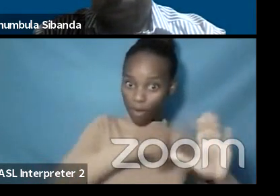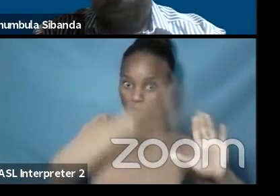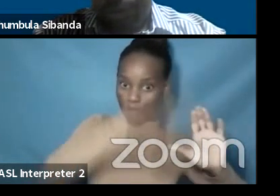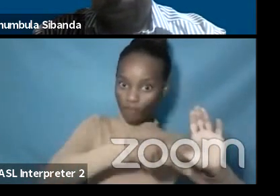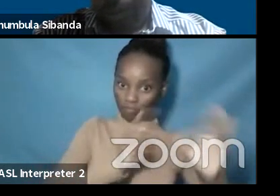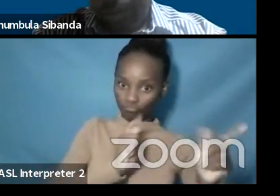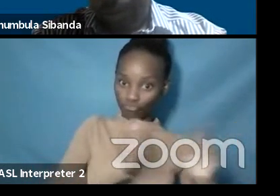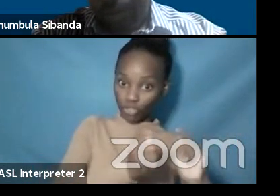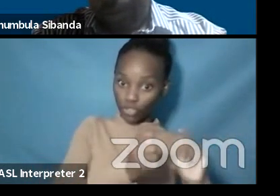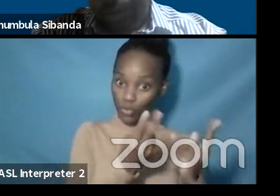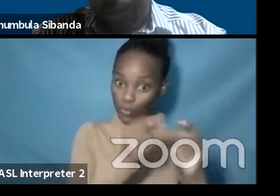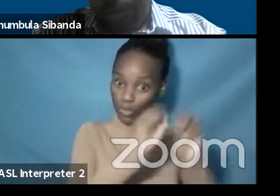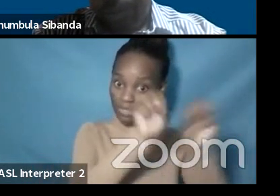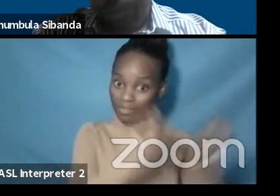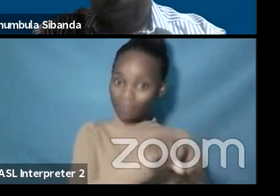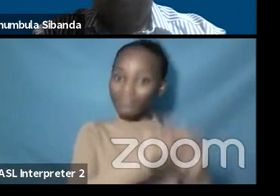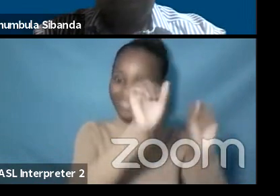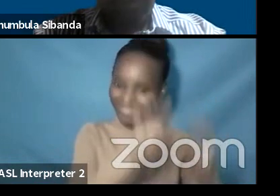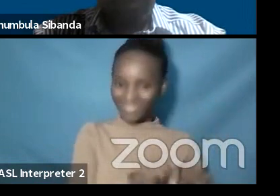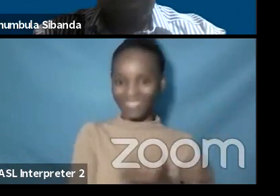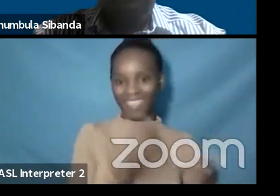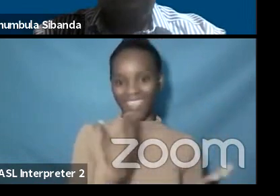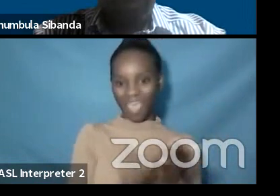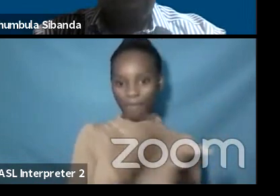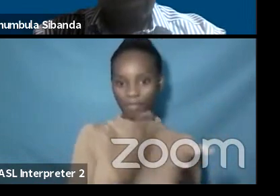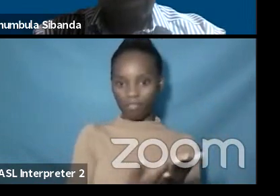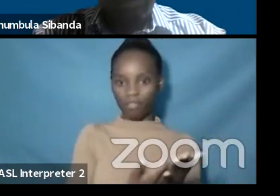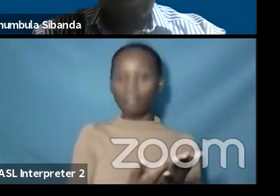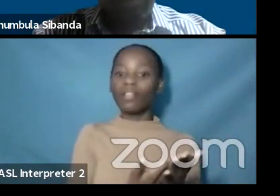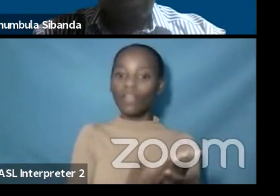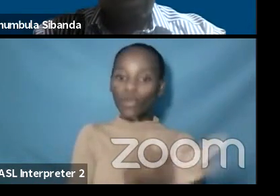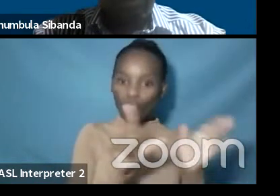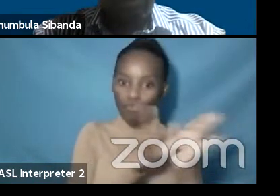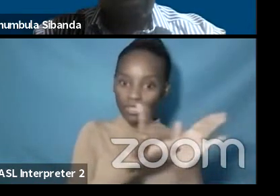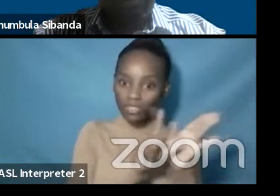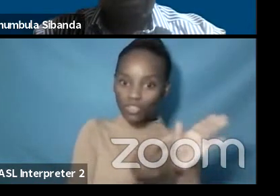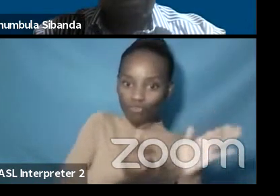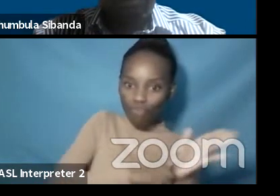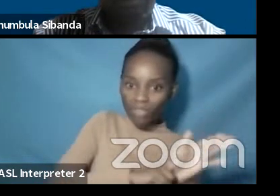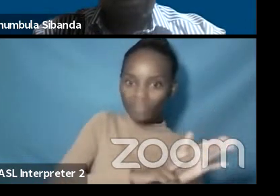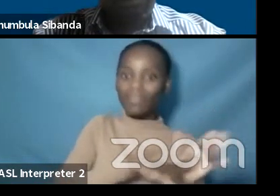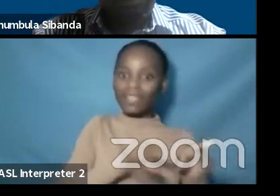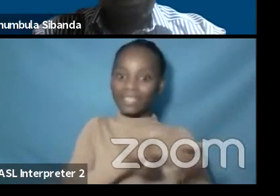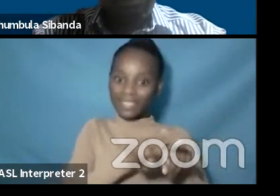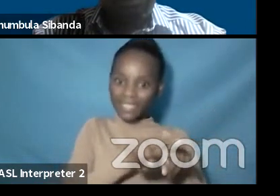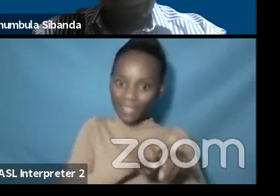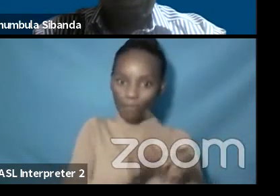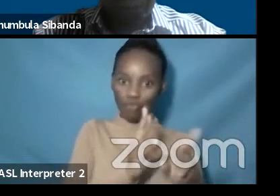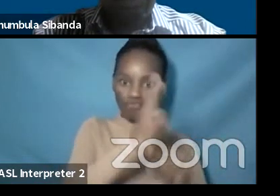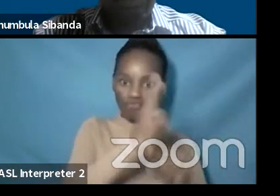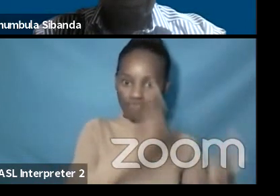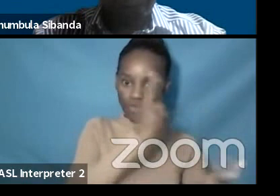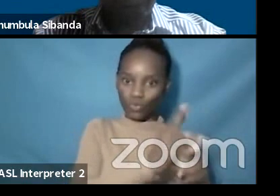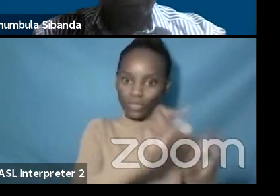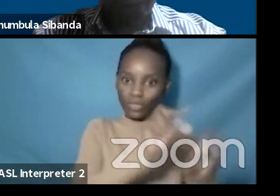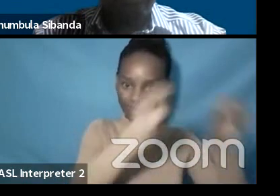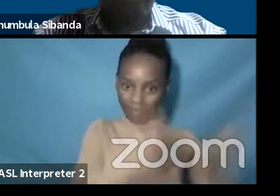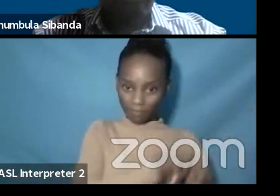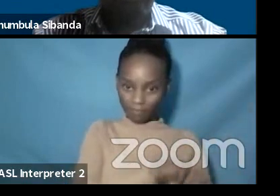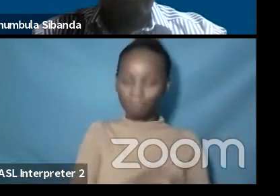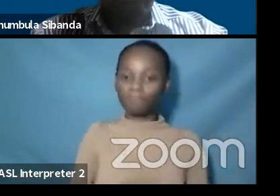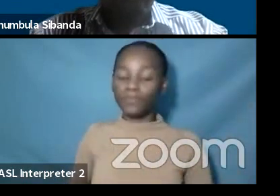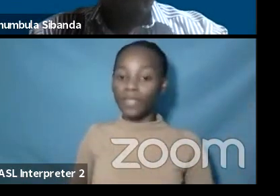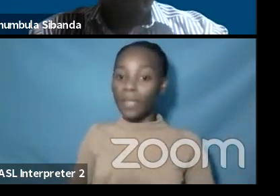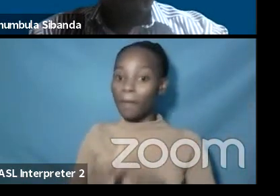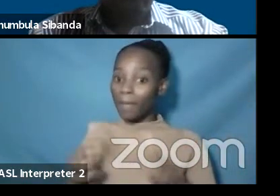able to register and renew your license on the RLA system. In instances whereby you have not